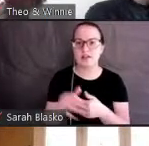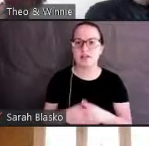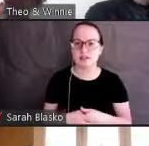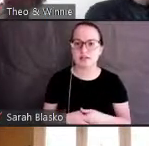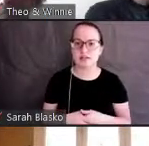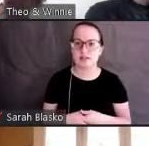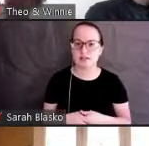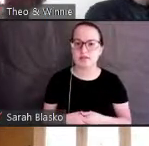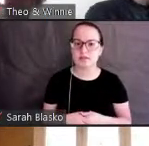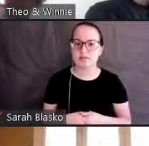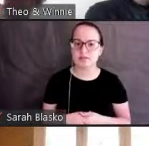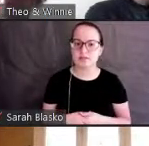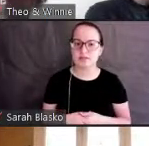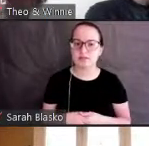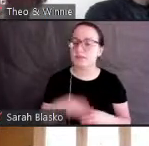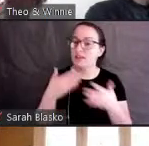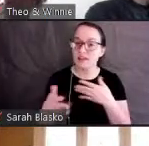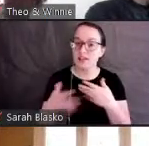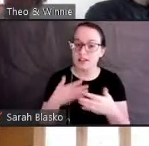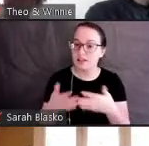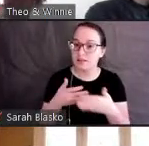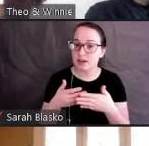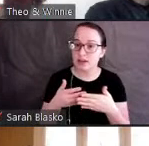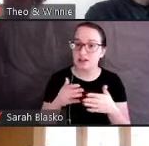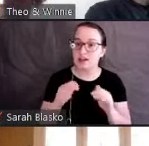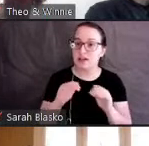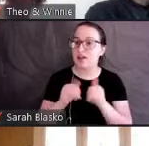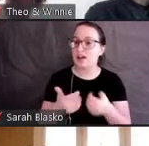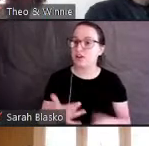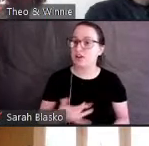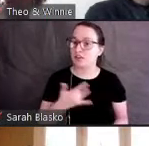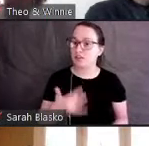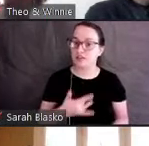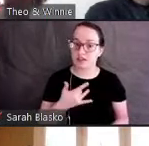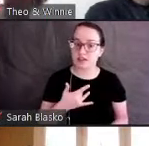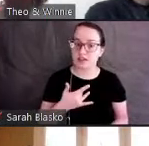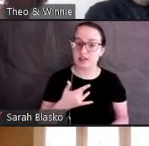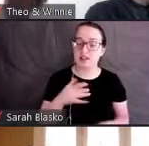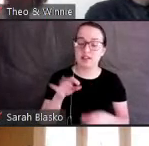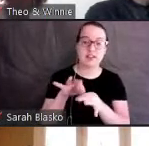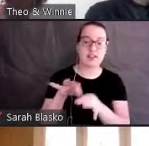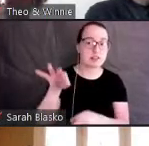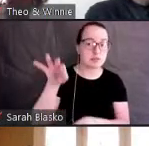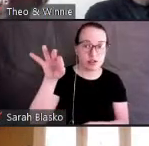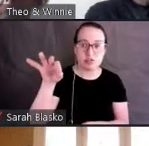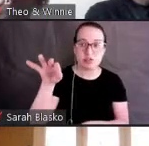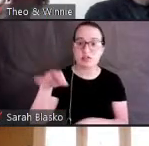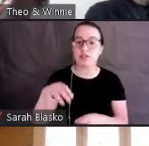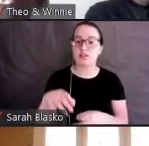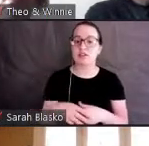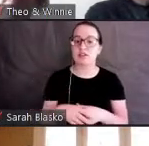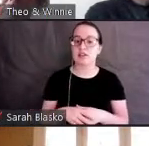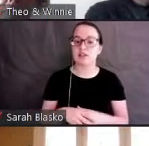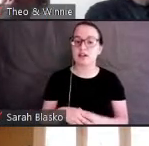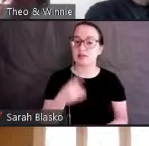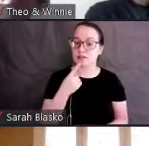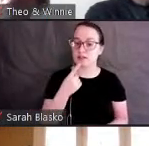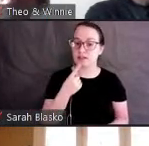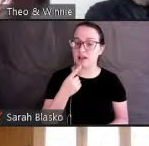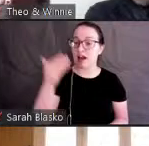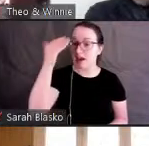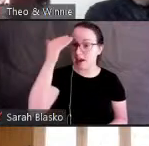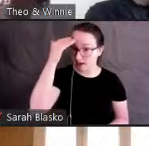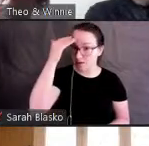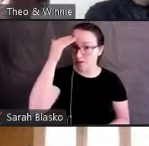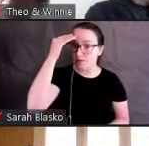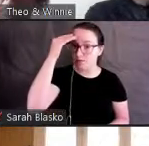where you're at, whether you're doing well spiritually, if you're not doing well spiritually, maybe you're not even a member of a church, I will say this. I know that